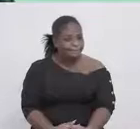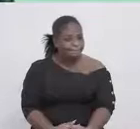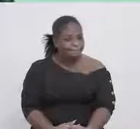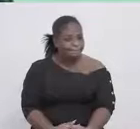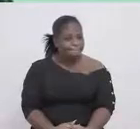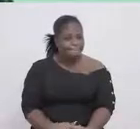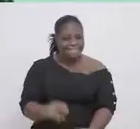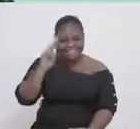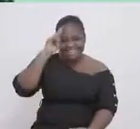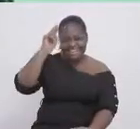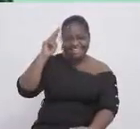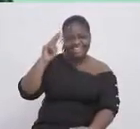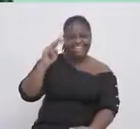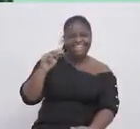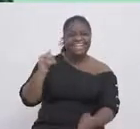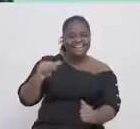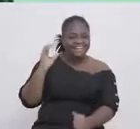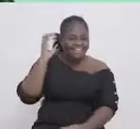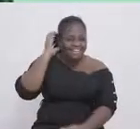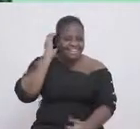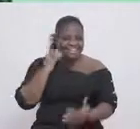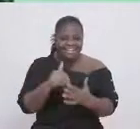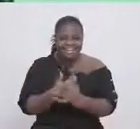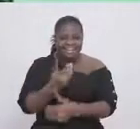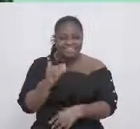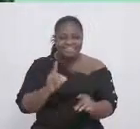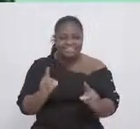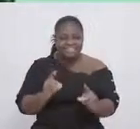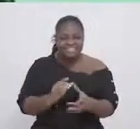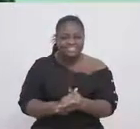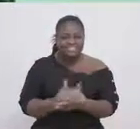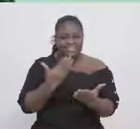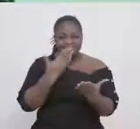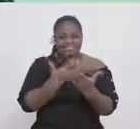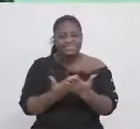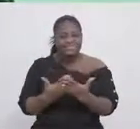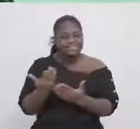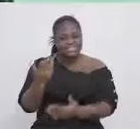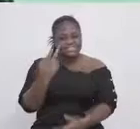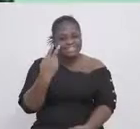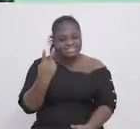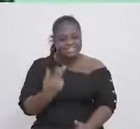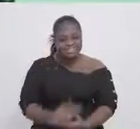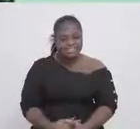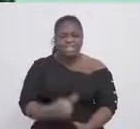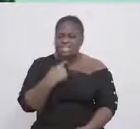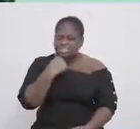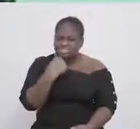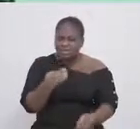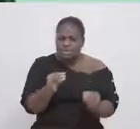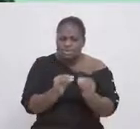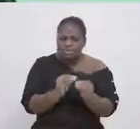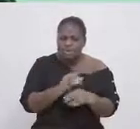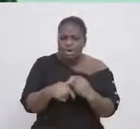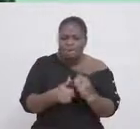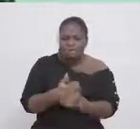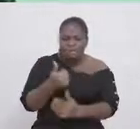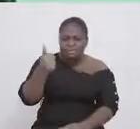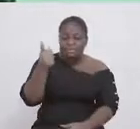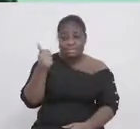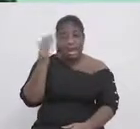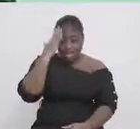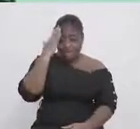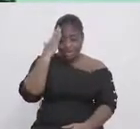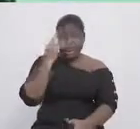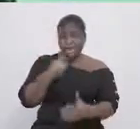Hi, Bernard. Good morning. I can hear you. How are you doing? I'm very well. It's good to see you. Tell me a bit more about yourself. Of course, I know you, but I'm sure